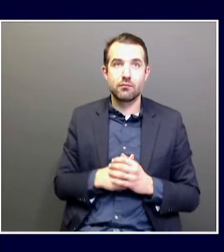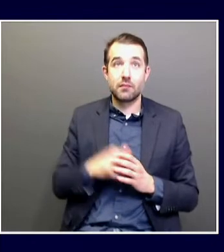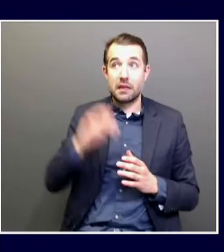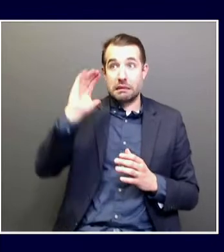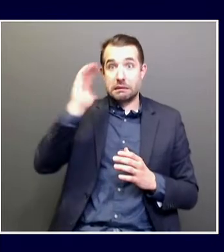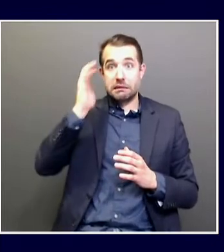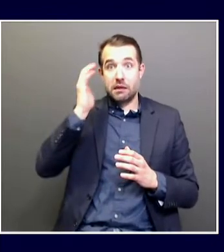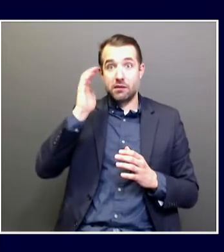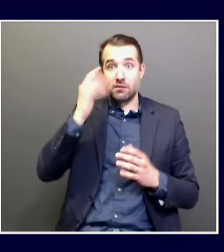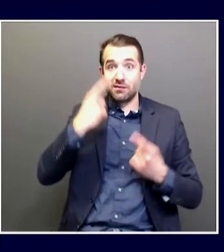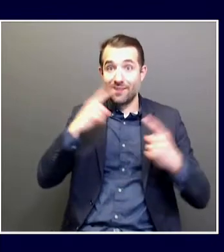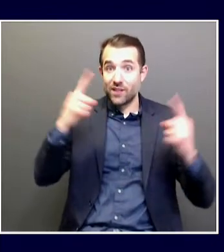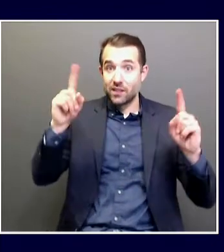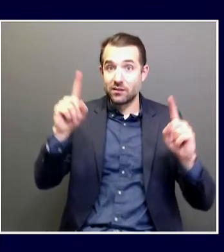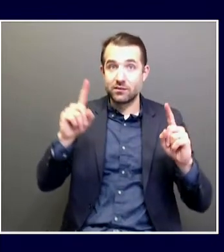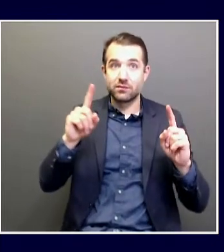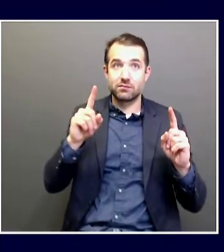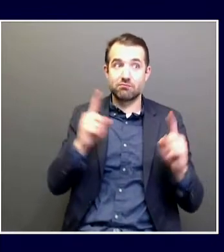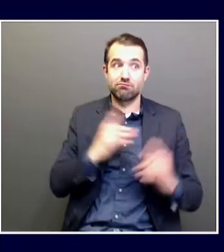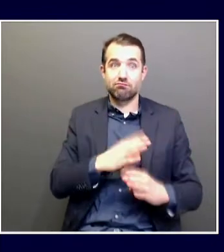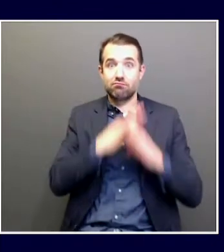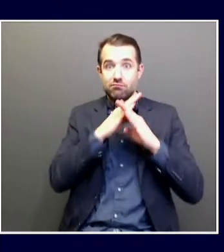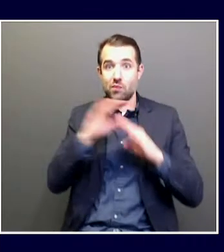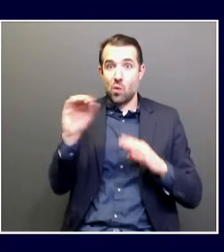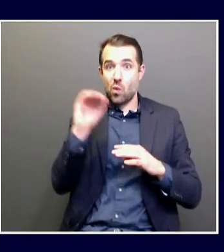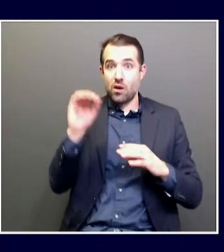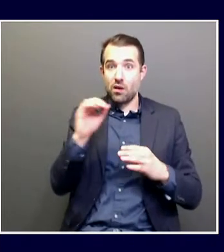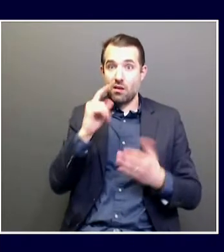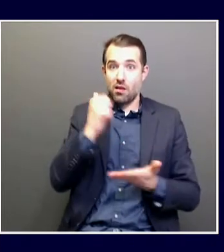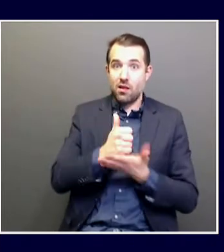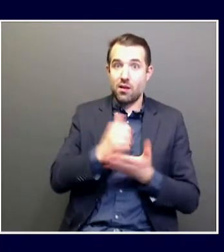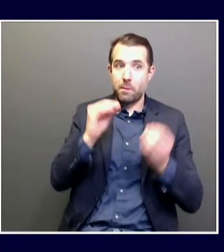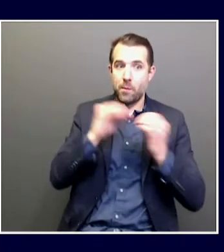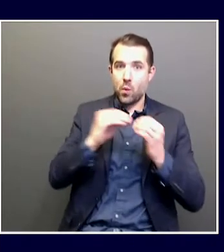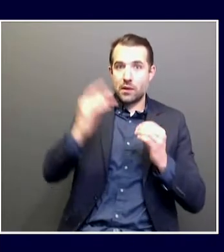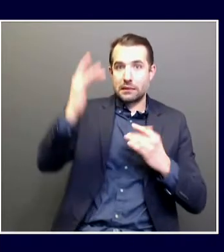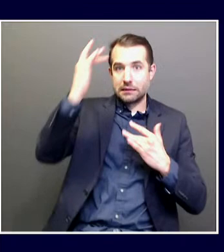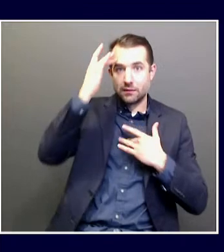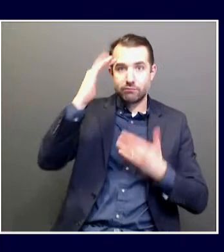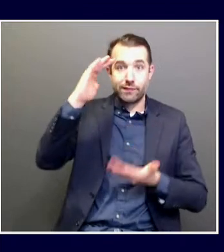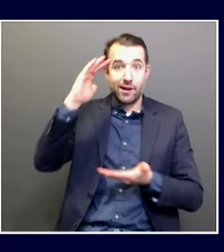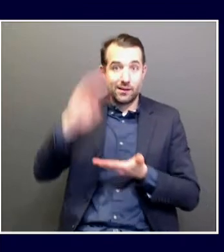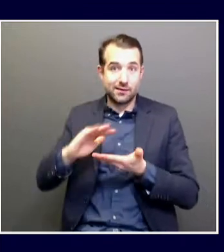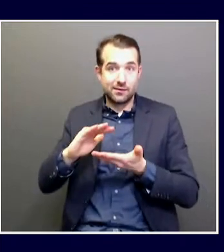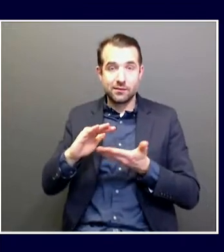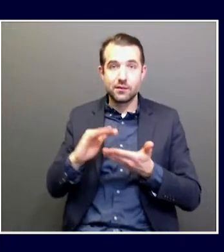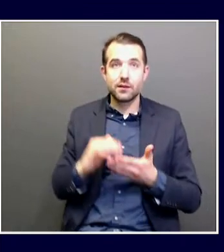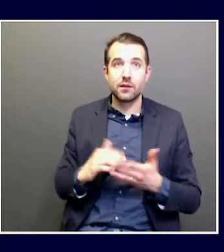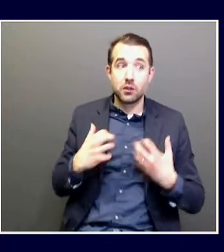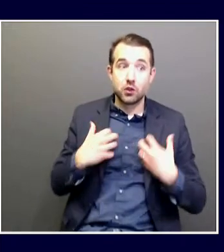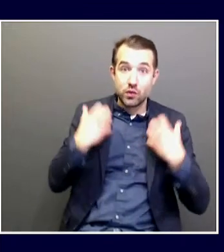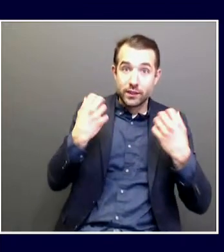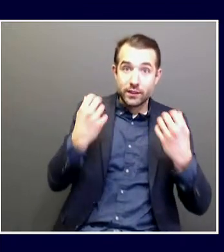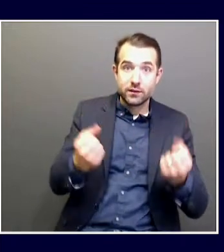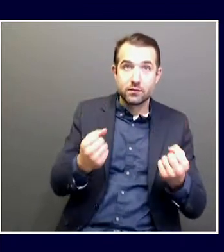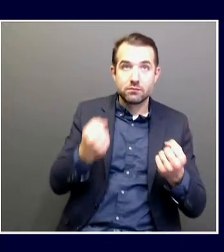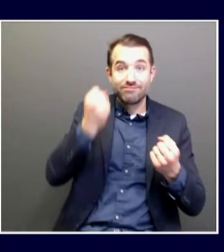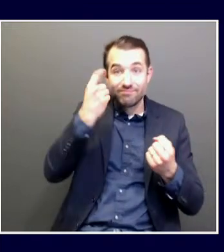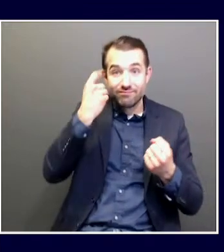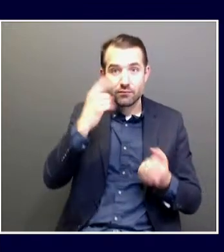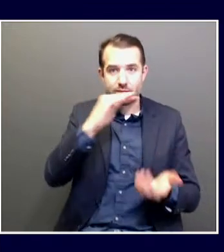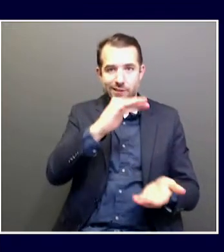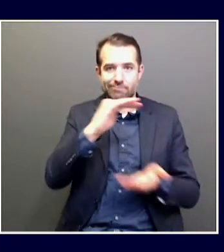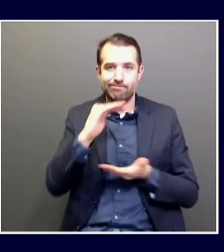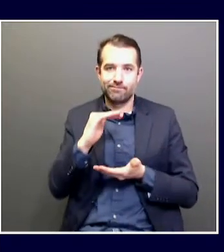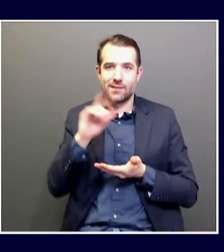the supplies will initially be limited. And that, unfortunately, will be a constraint on our ability to use it widely. My last question,